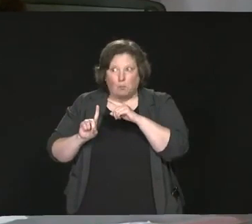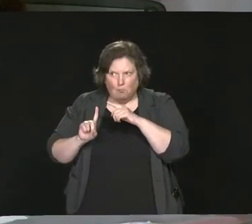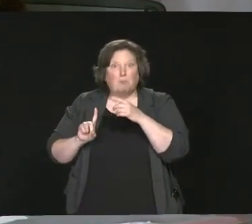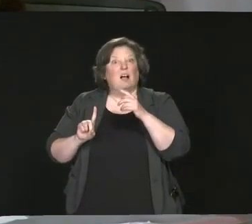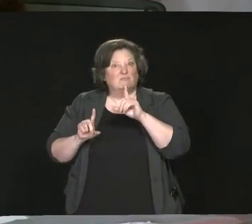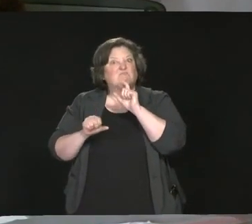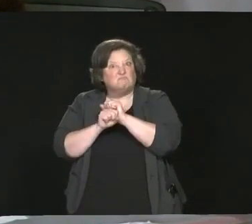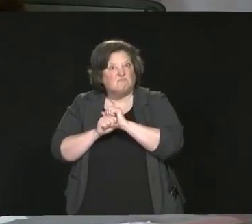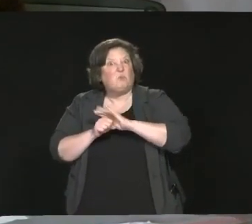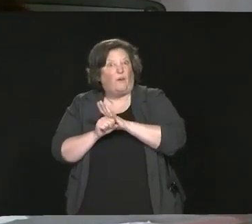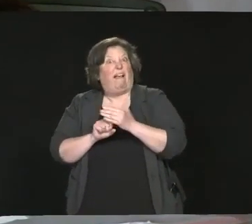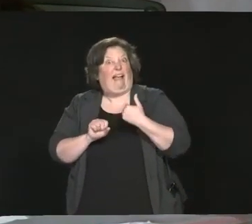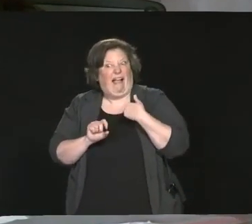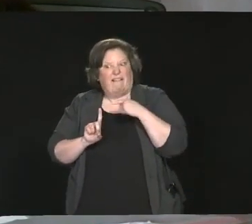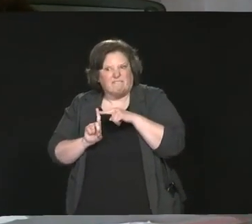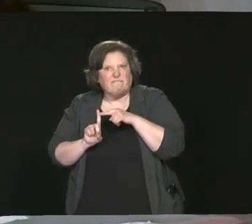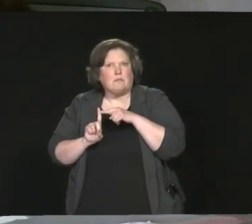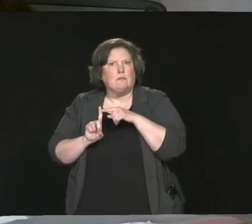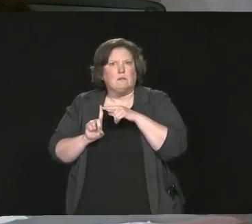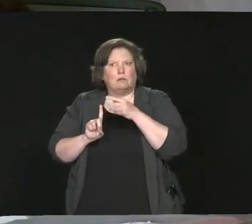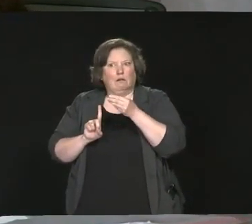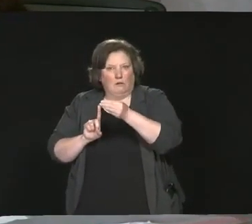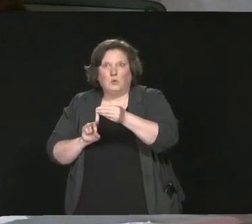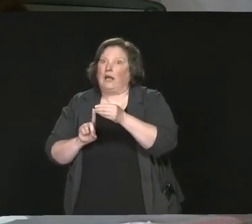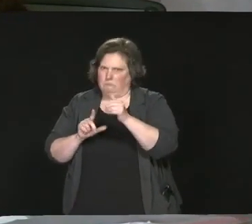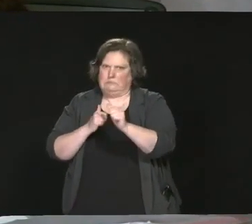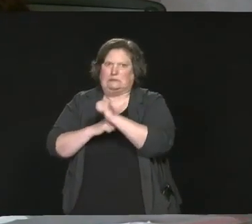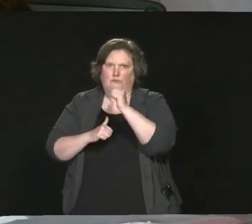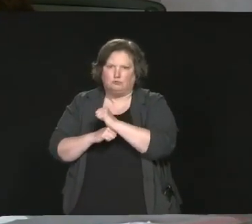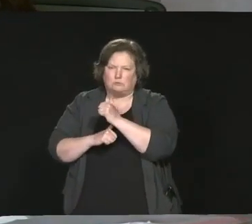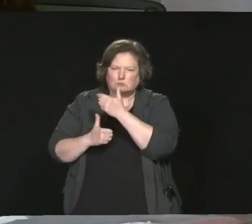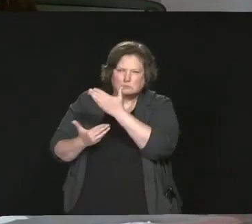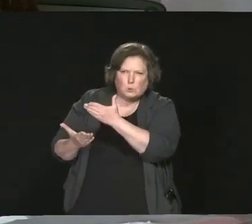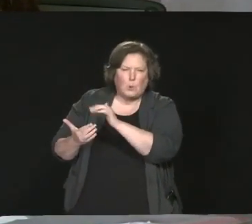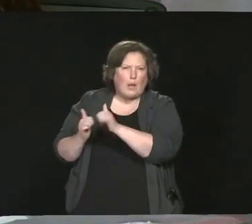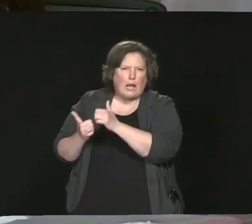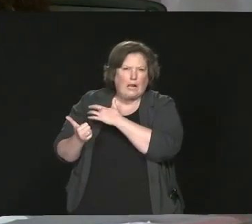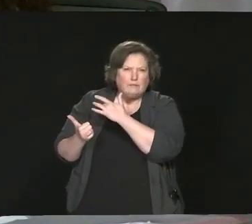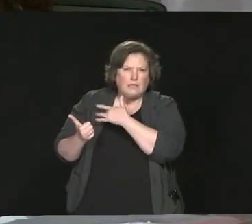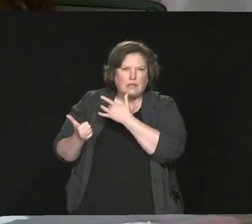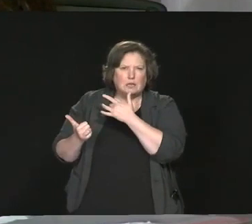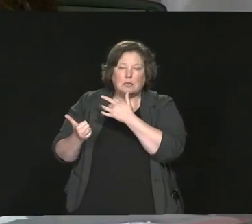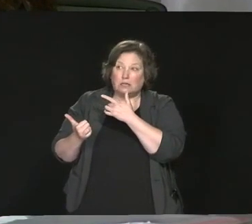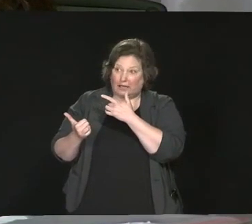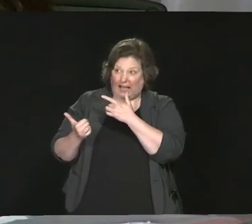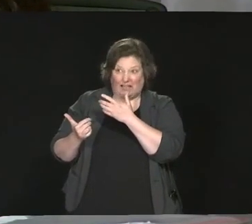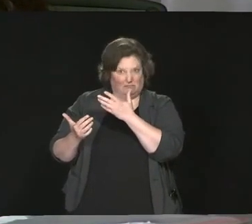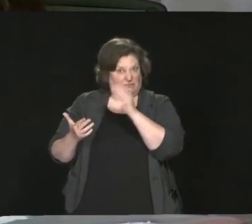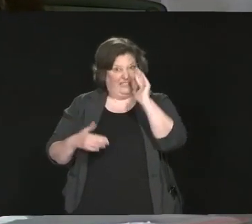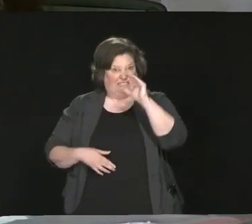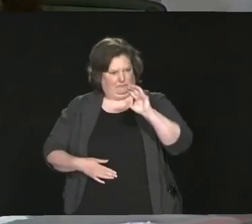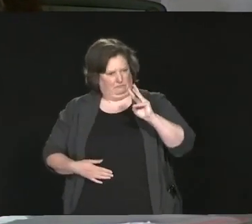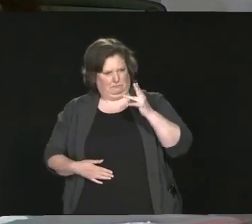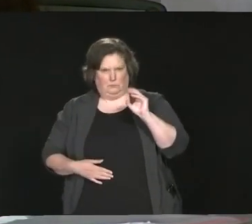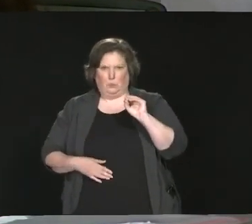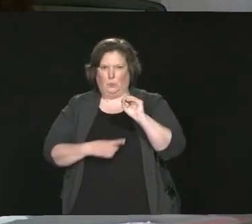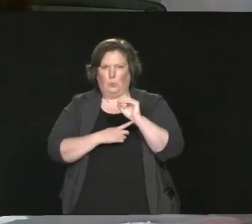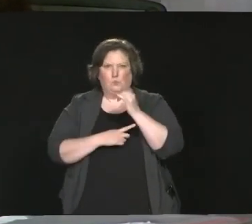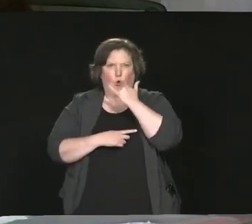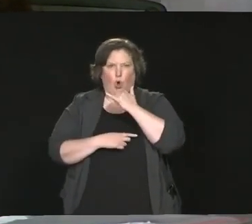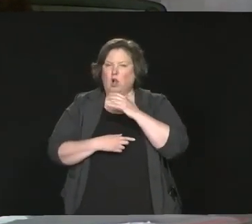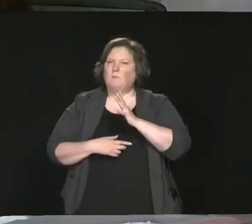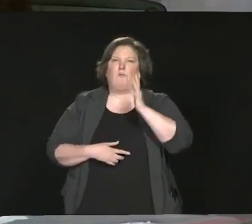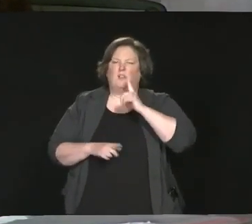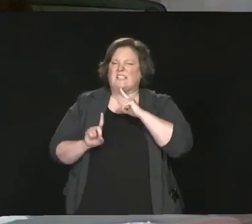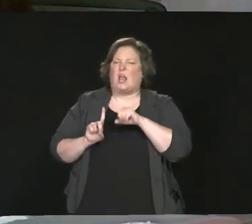the WHO has made what would be quite a large error in coming out and saying that it was very rare and then having to walk it back in the same day. And there have